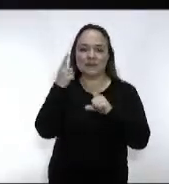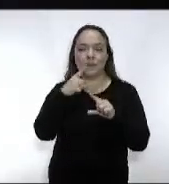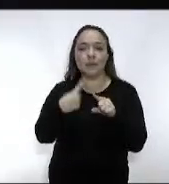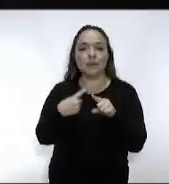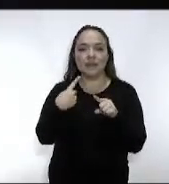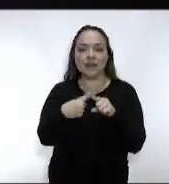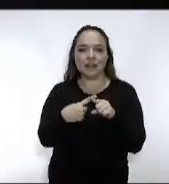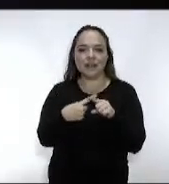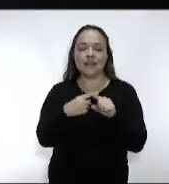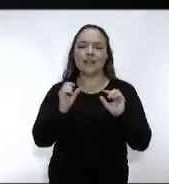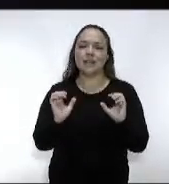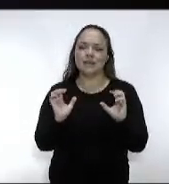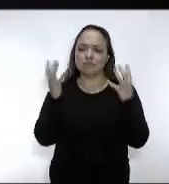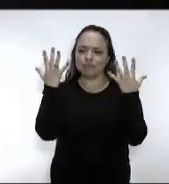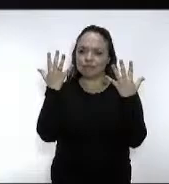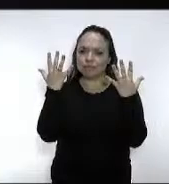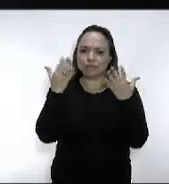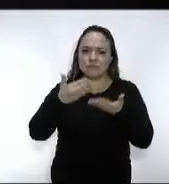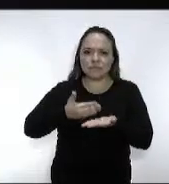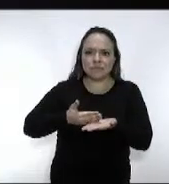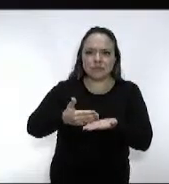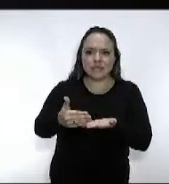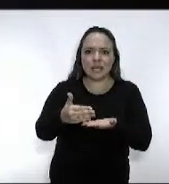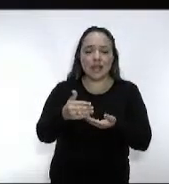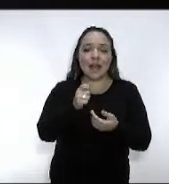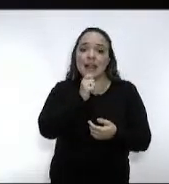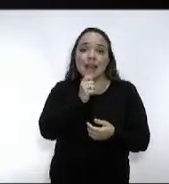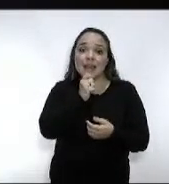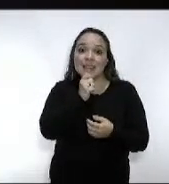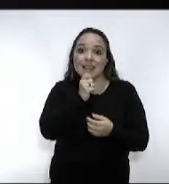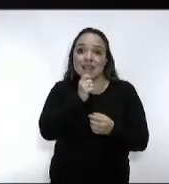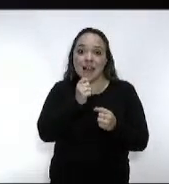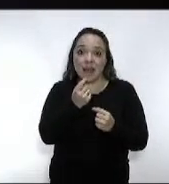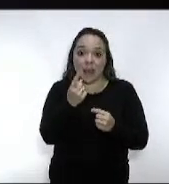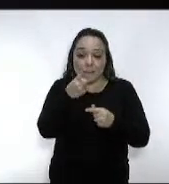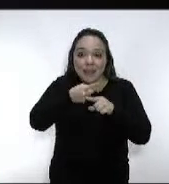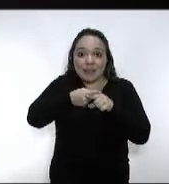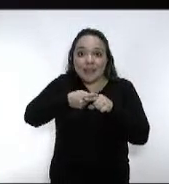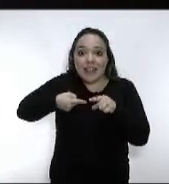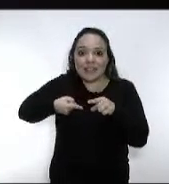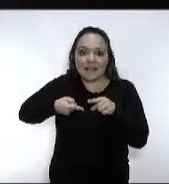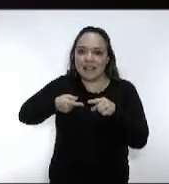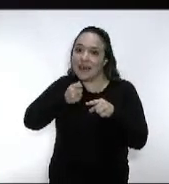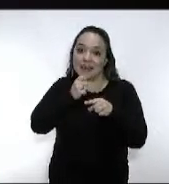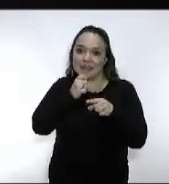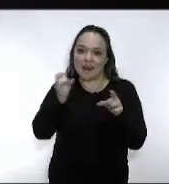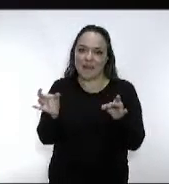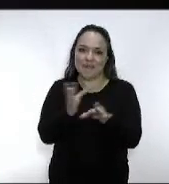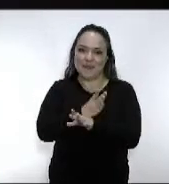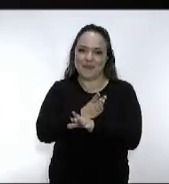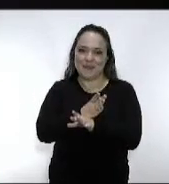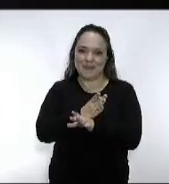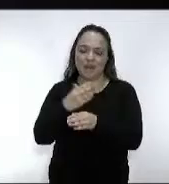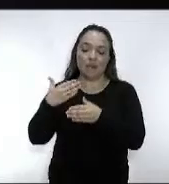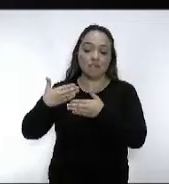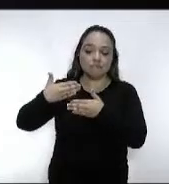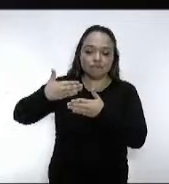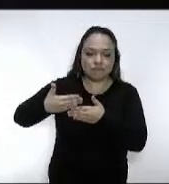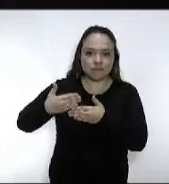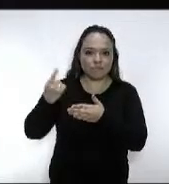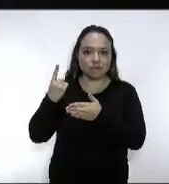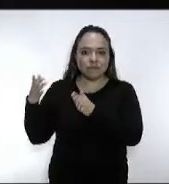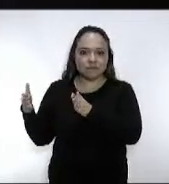celebrating conquest, even in the middle of the journey of education education of each one of you. We haven't finished. It's